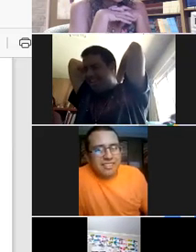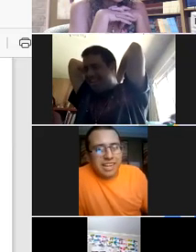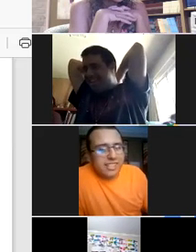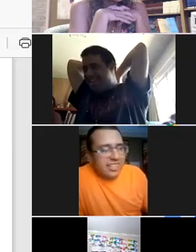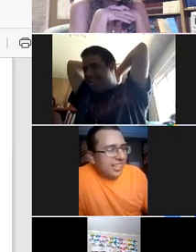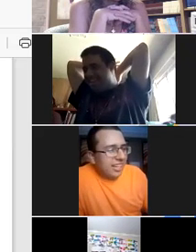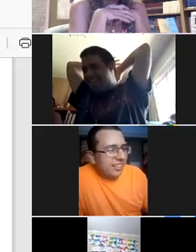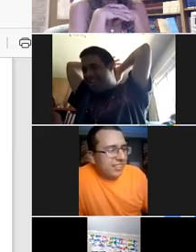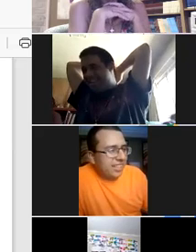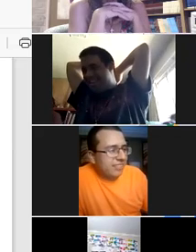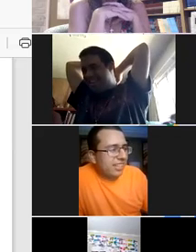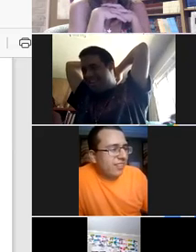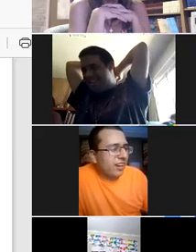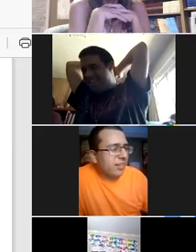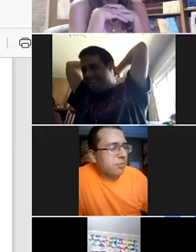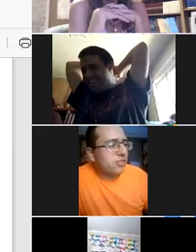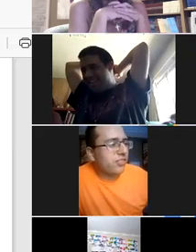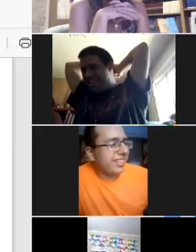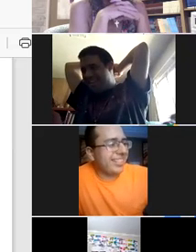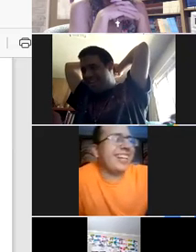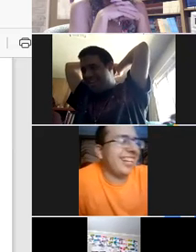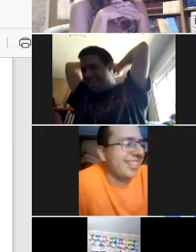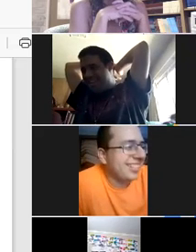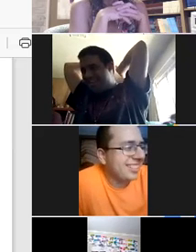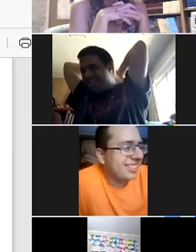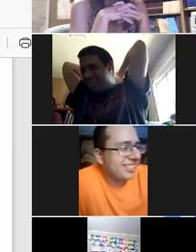Yeah. All right. That was the same thing on the movie.